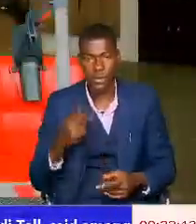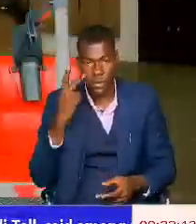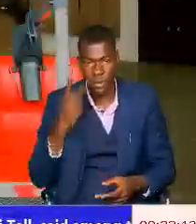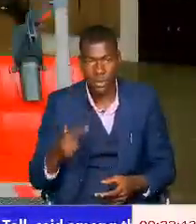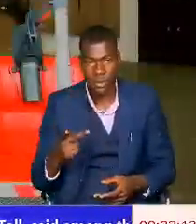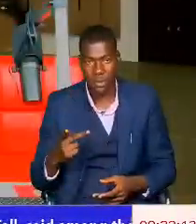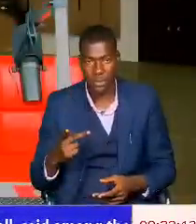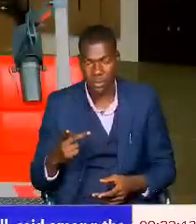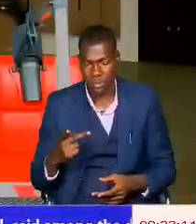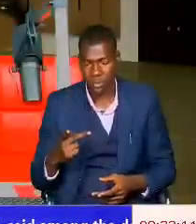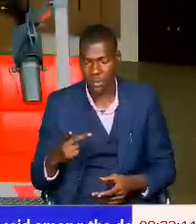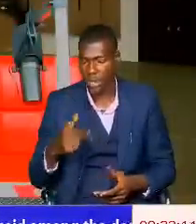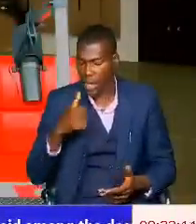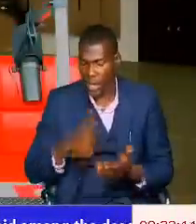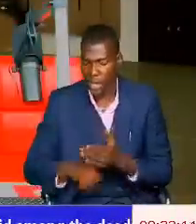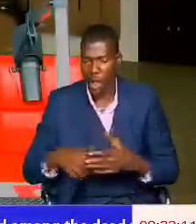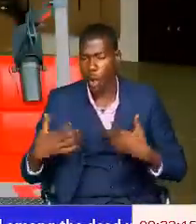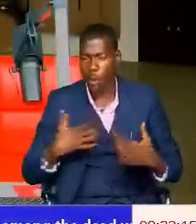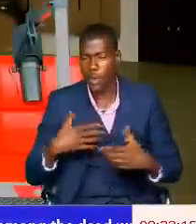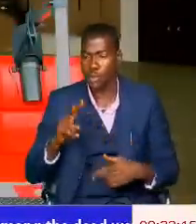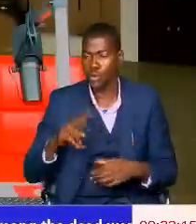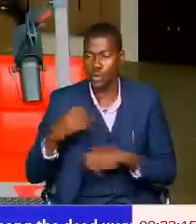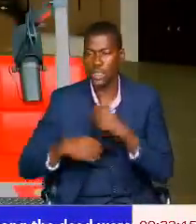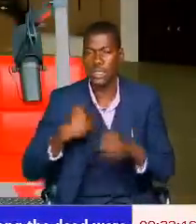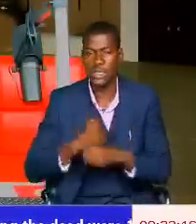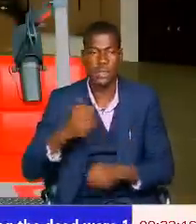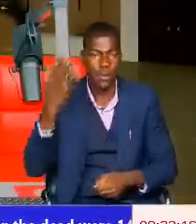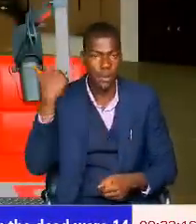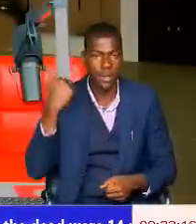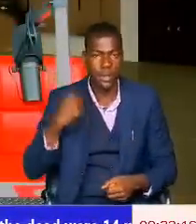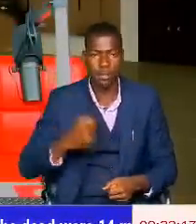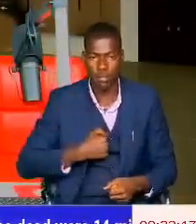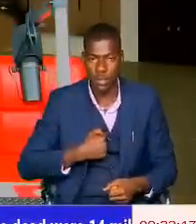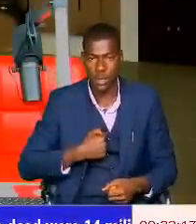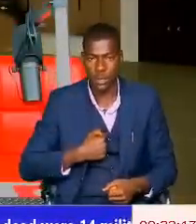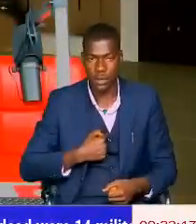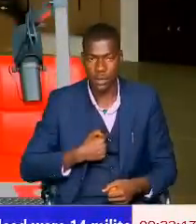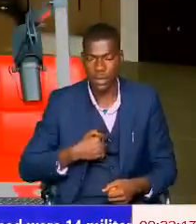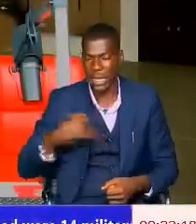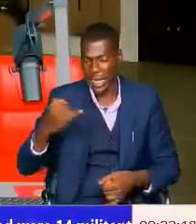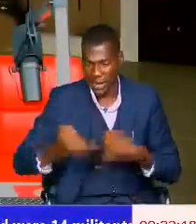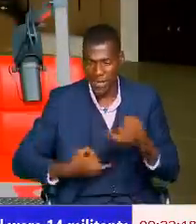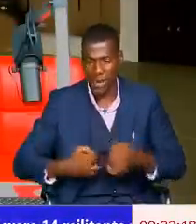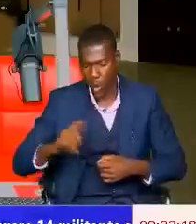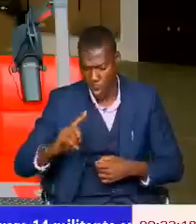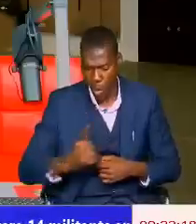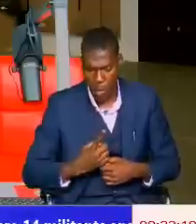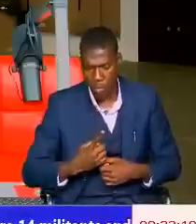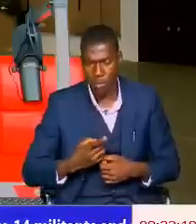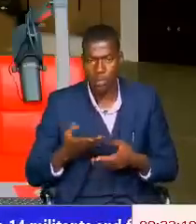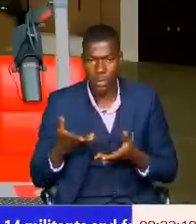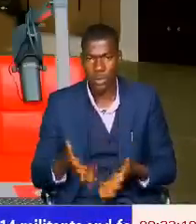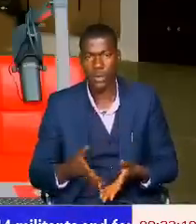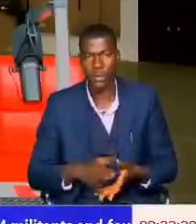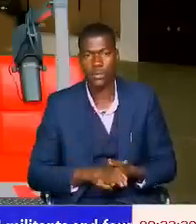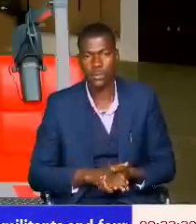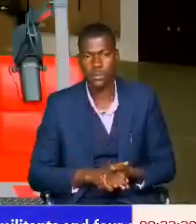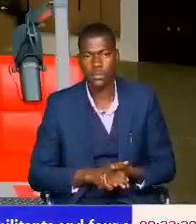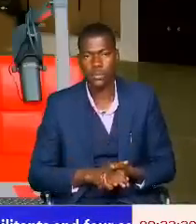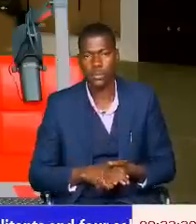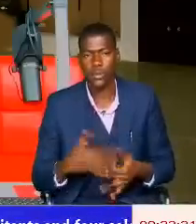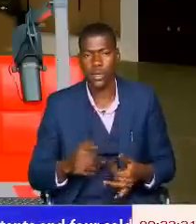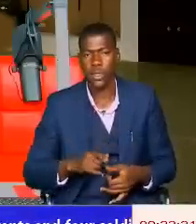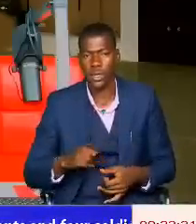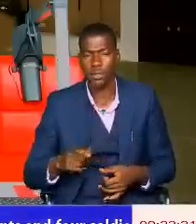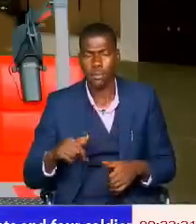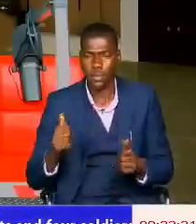you go see, now 2 years ago, he write in letter of complaint. Now me re-invite him, say, make you come studio. And instead, when he go tell